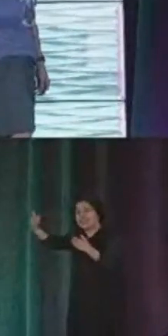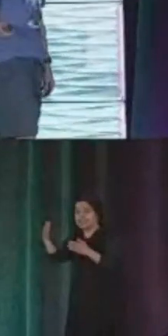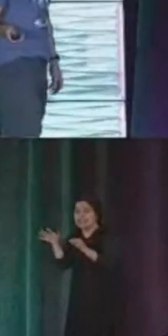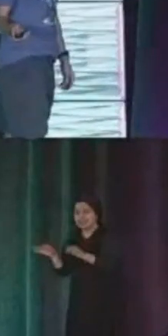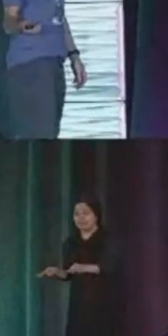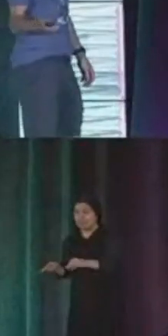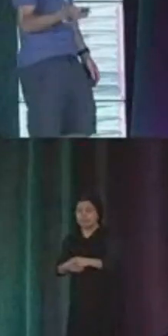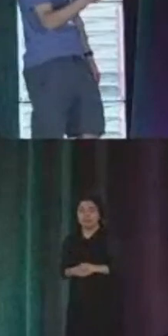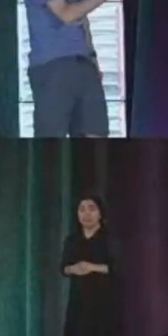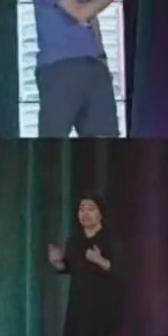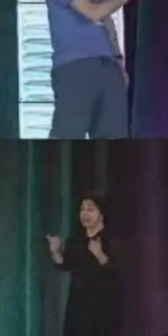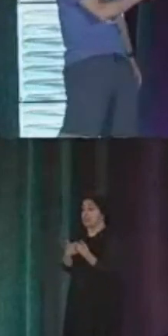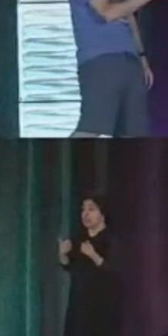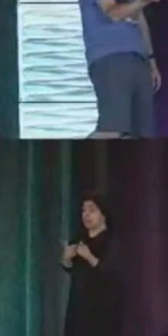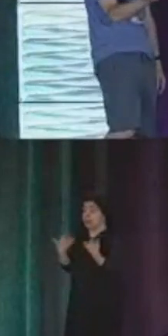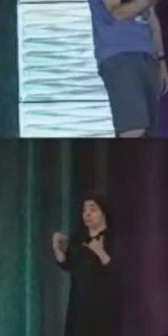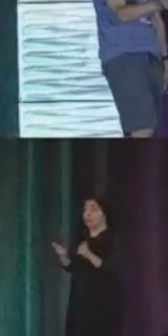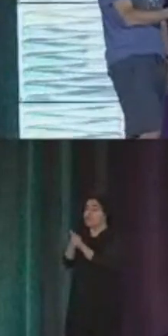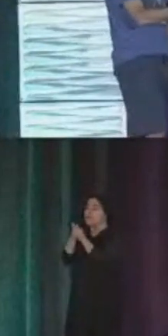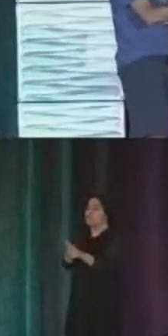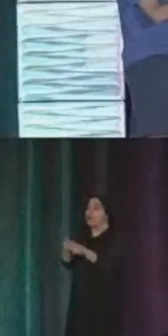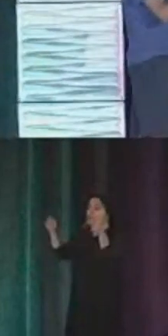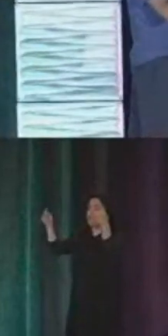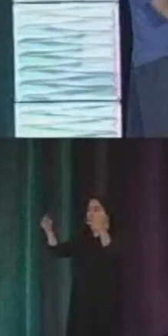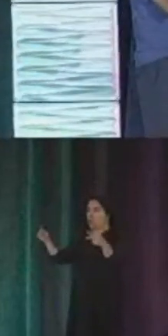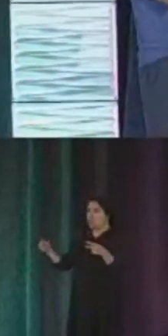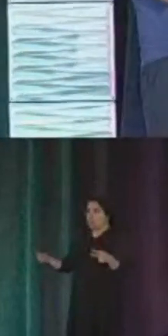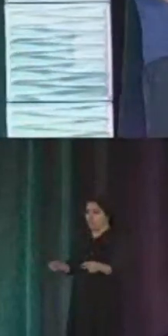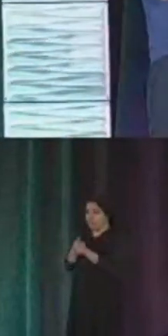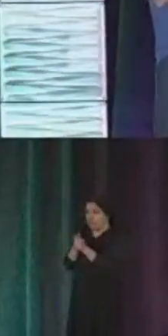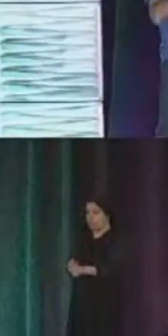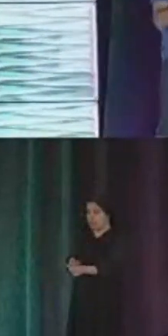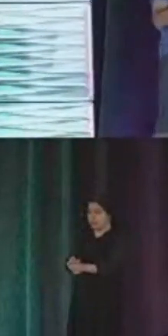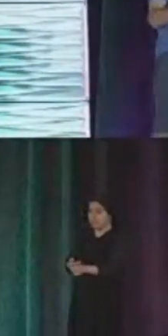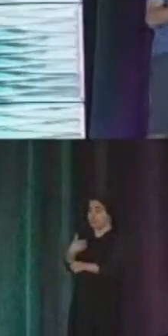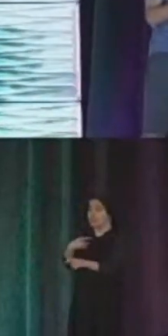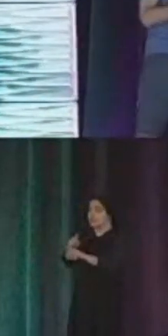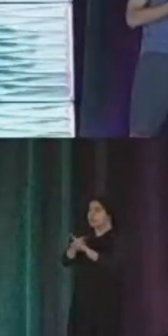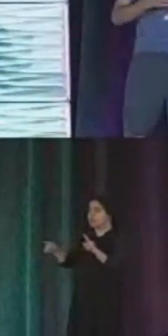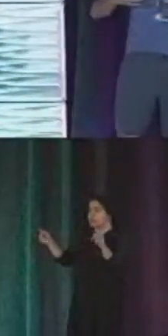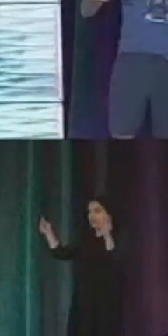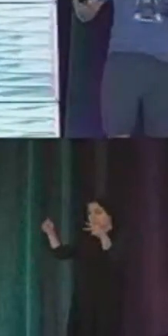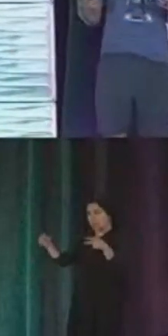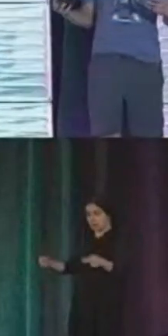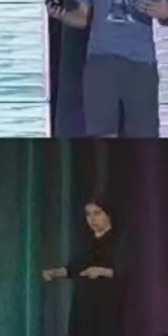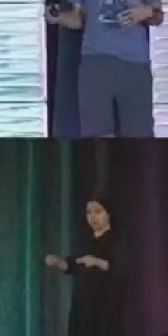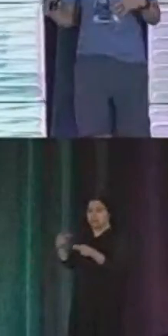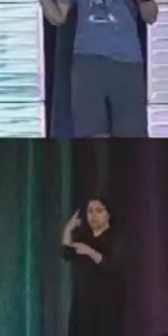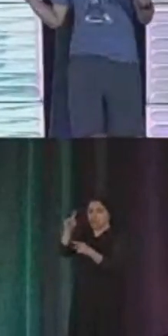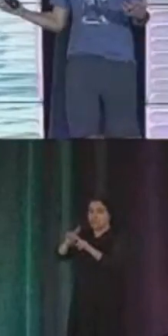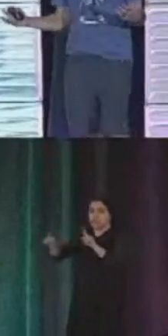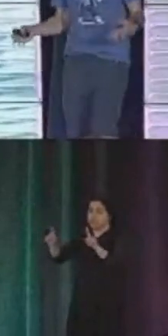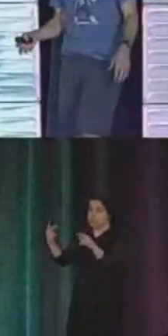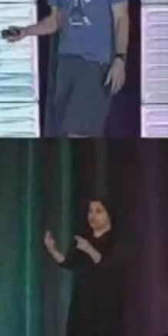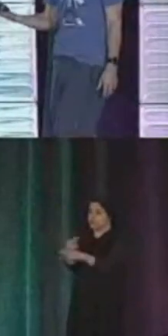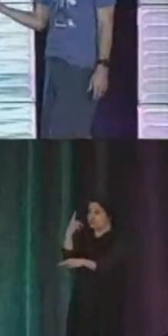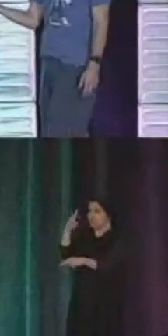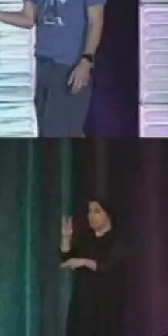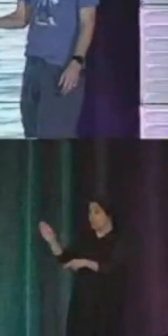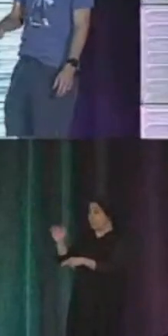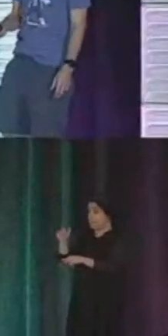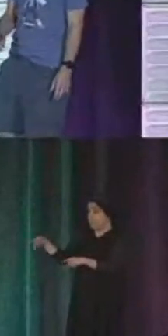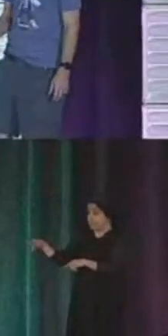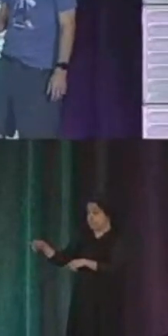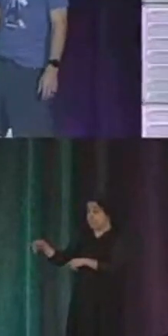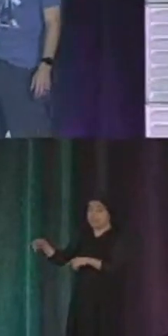The game we're going to play is called Follow the Code. So there's different code that we write to handle different use cases of web apps,